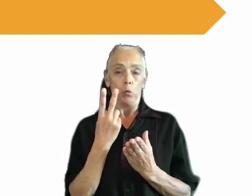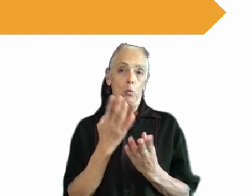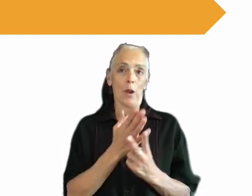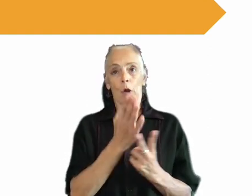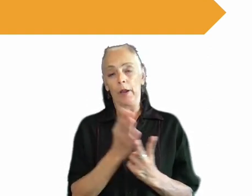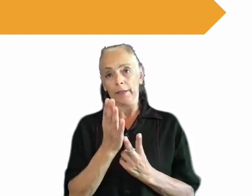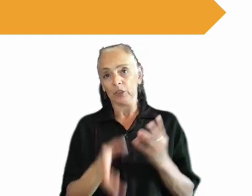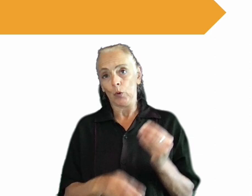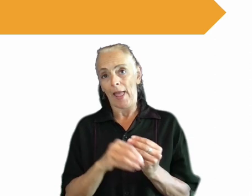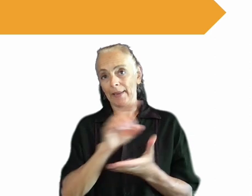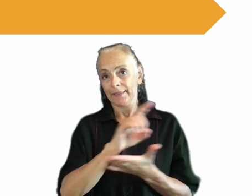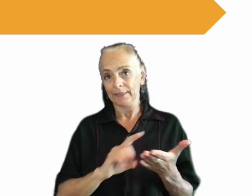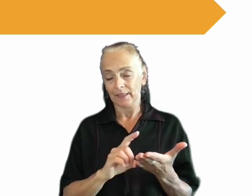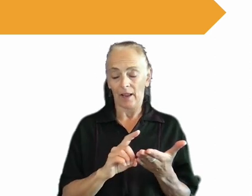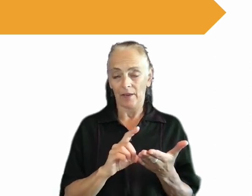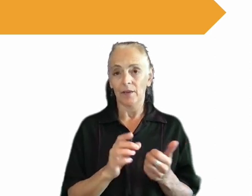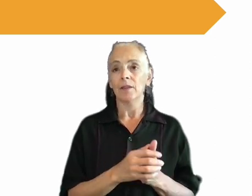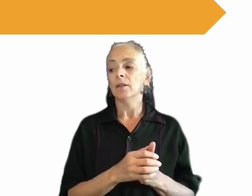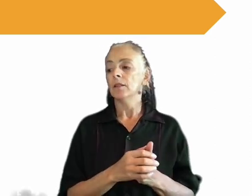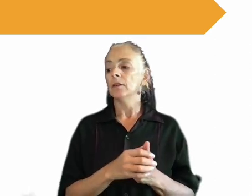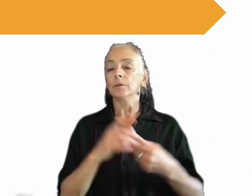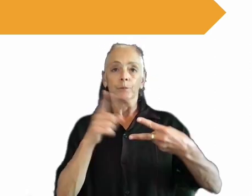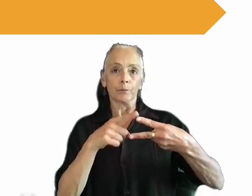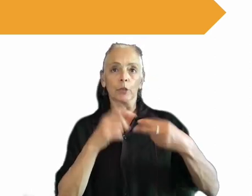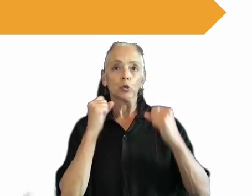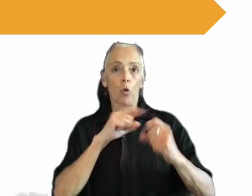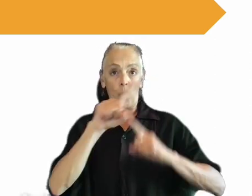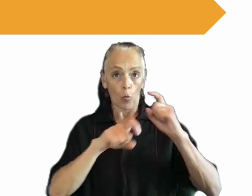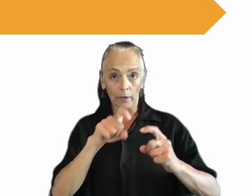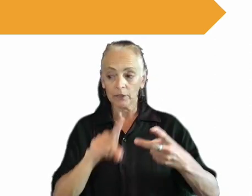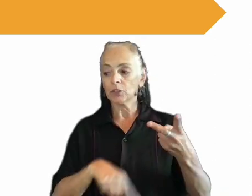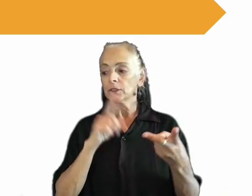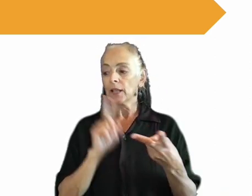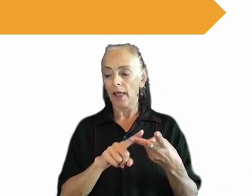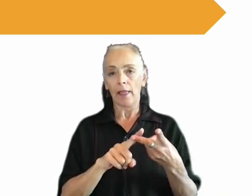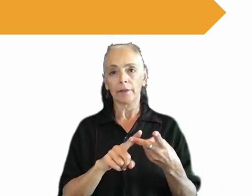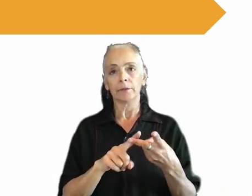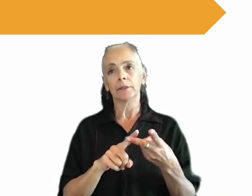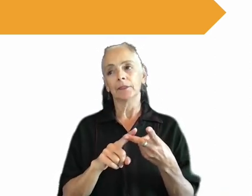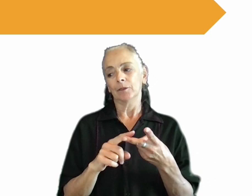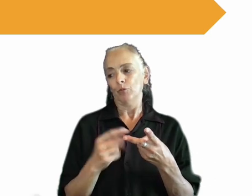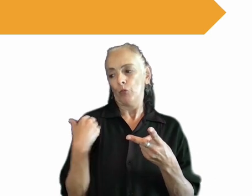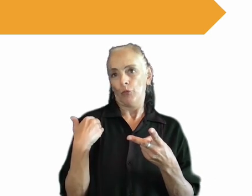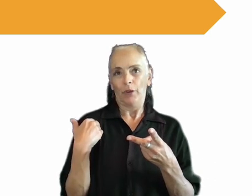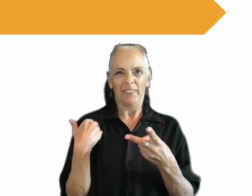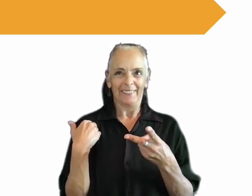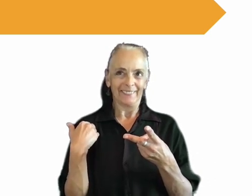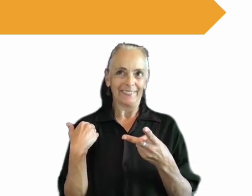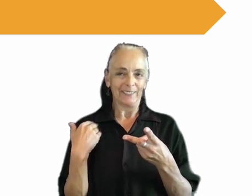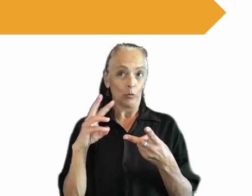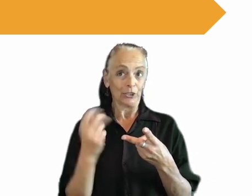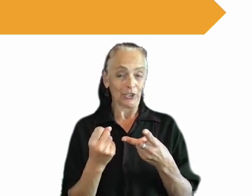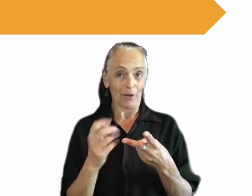flair to those being the creation of strong questions and drawing from our previous workshop-related tentacle